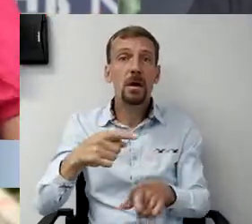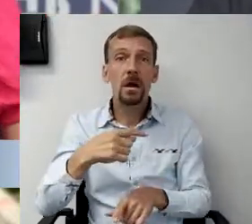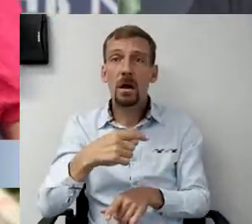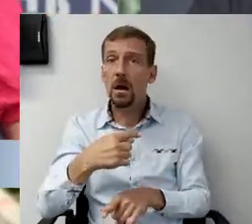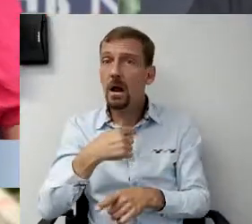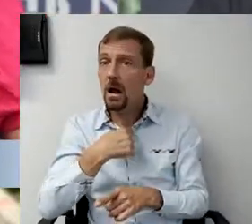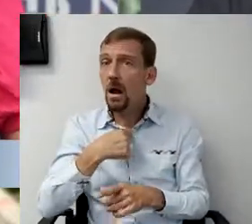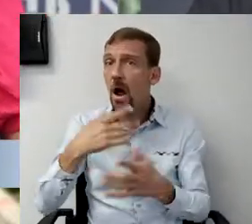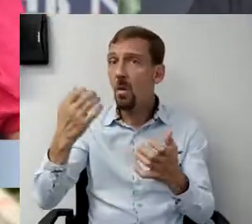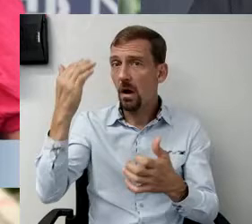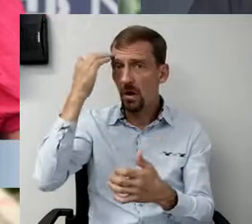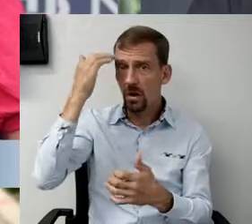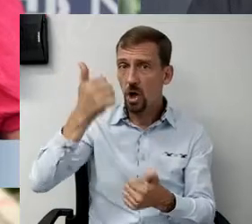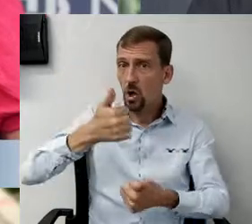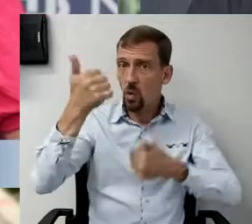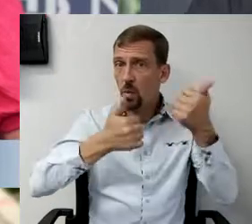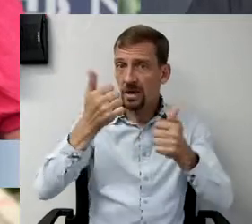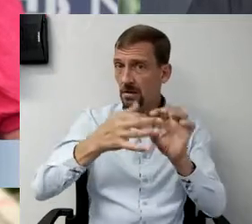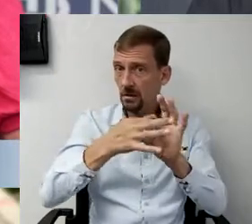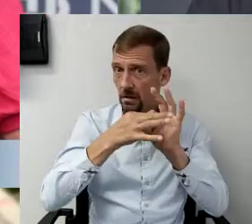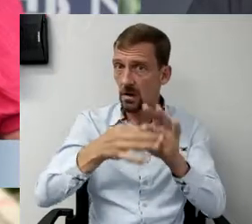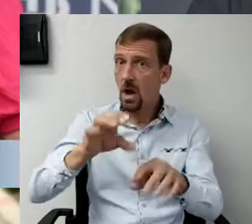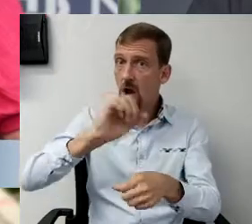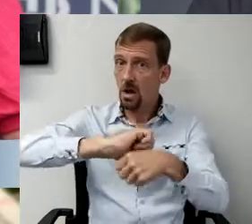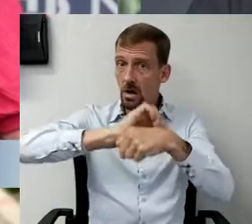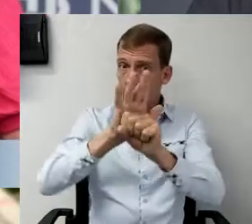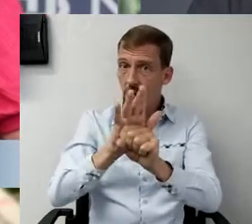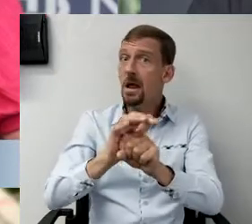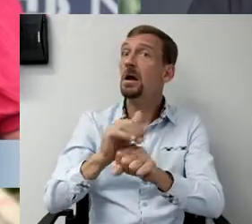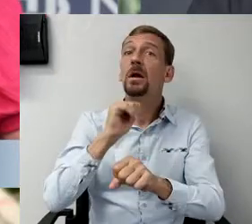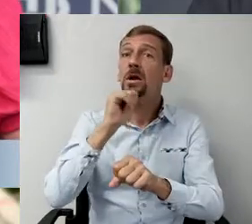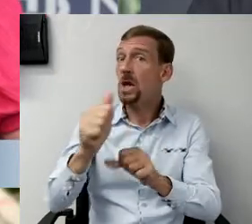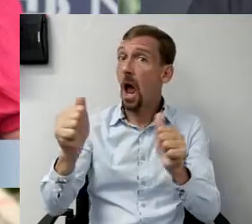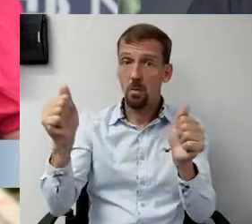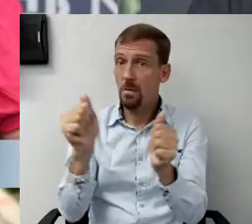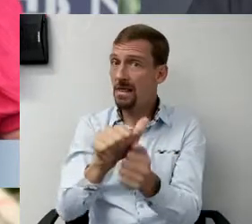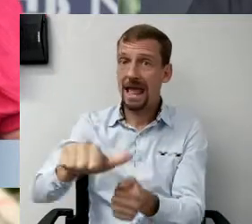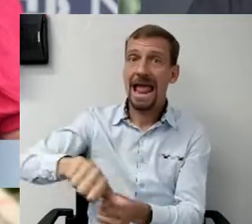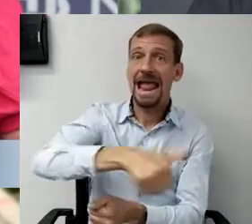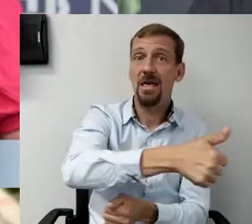been just COVID without any comorbidities?